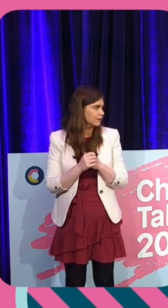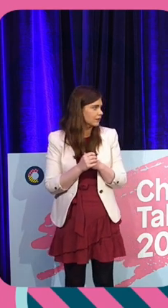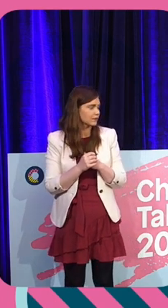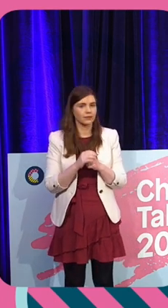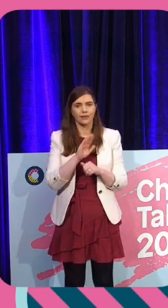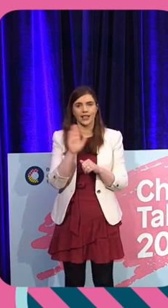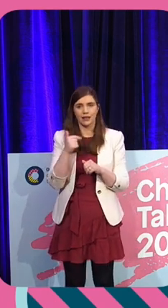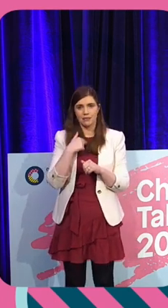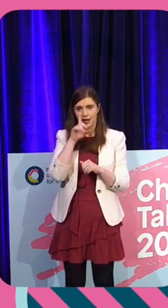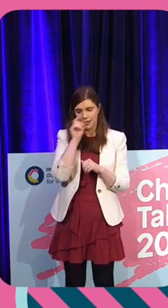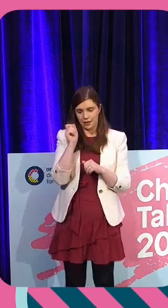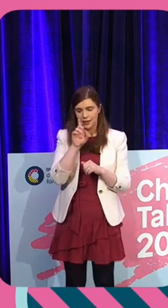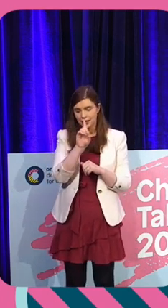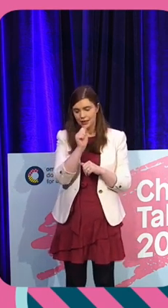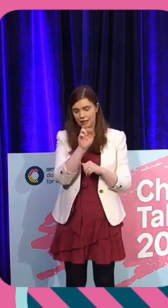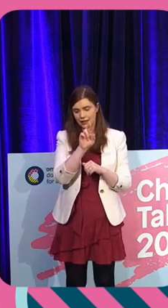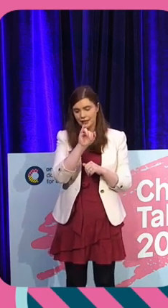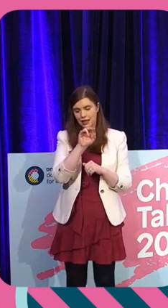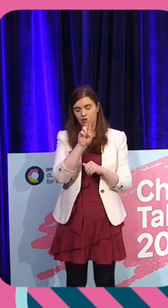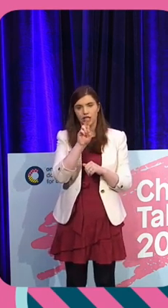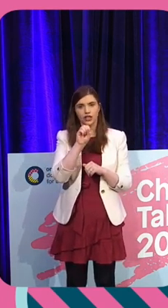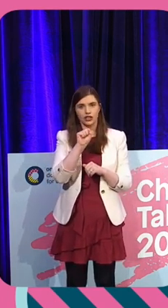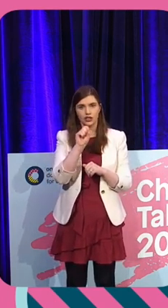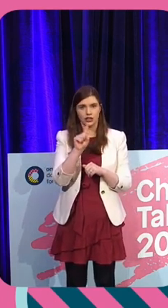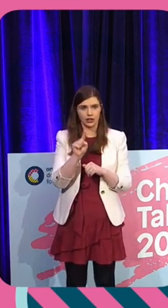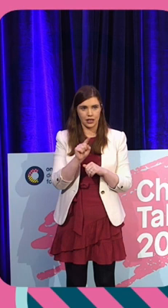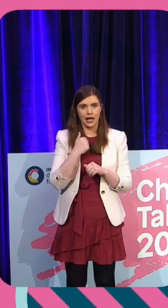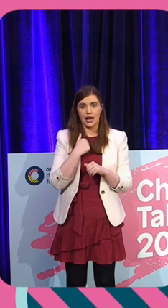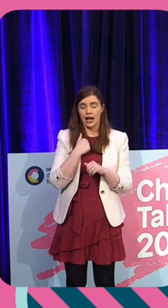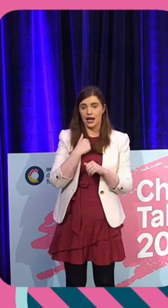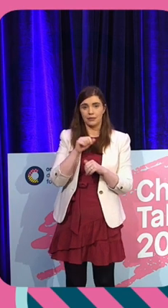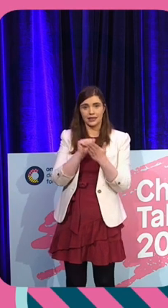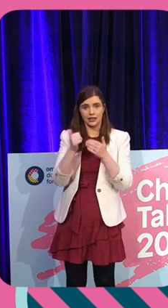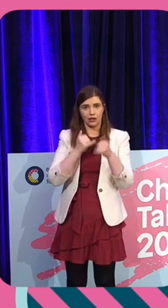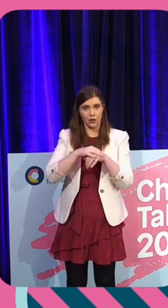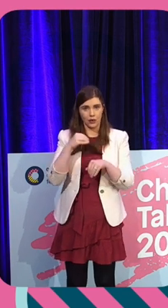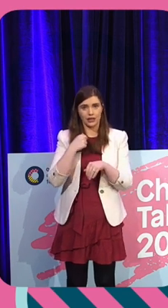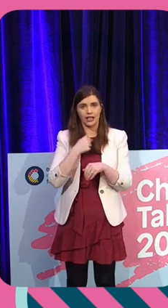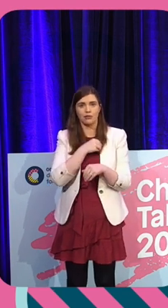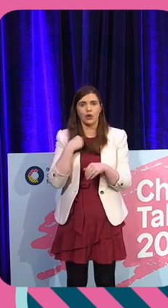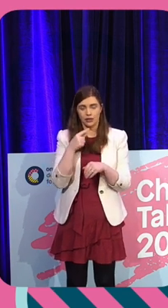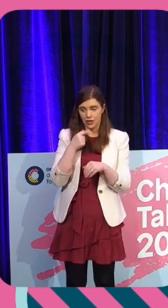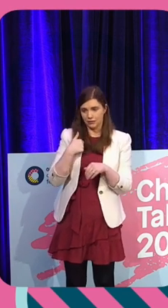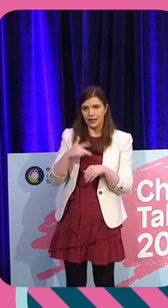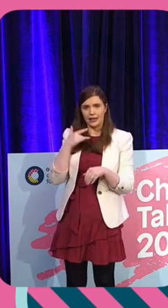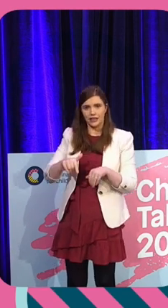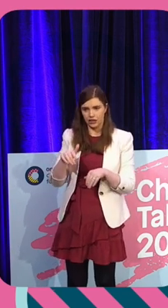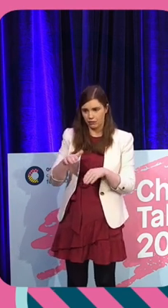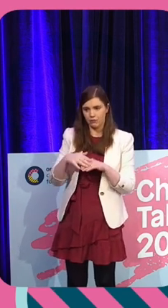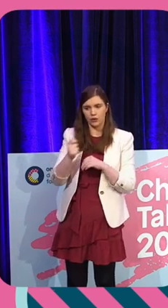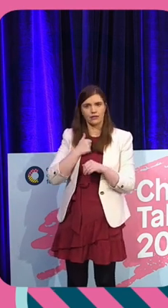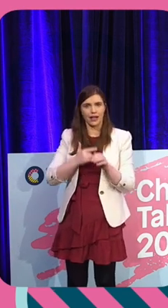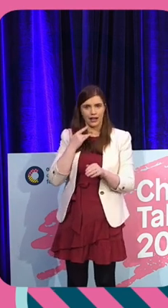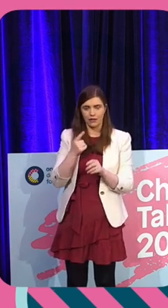Hello, my name is Darius. I'm 16 years old and I'm Polish, but I've lived here for basically all my life. But let's travel